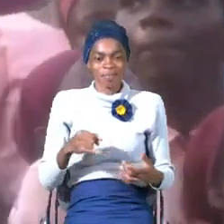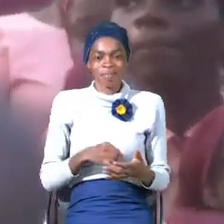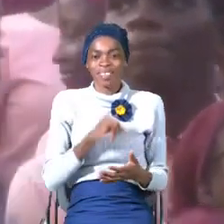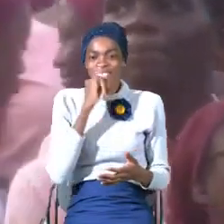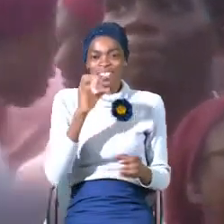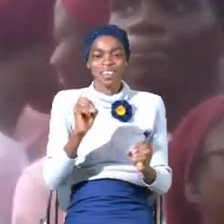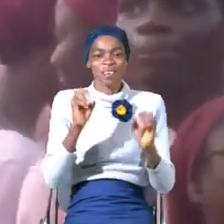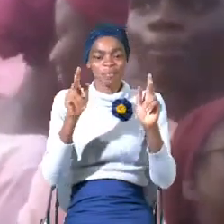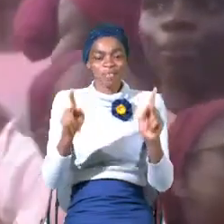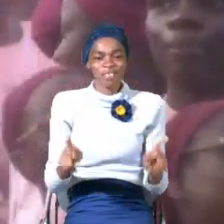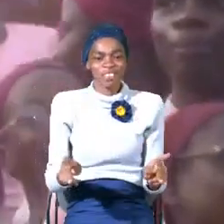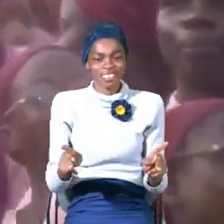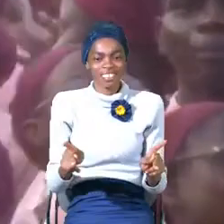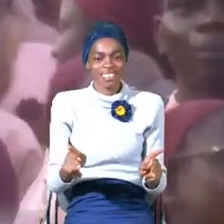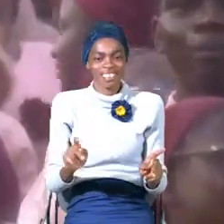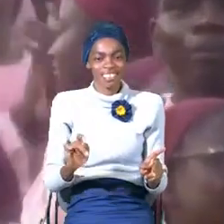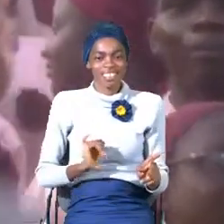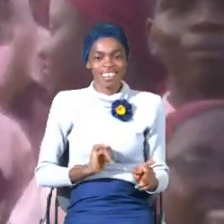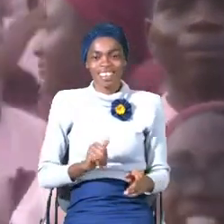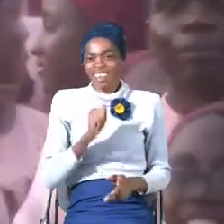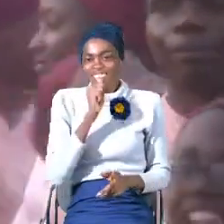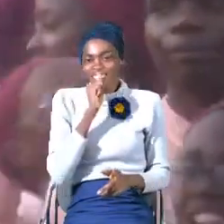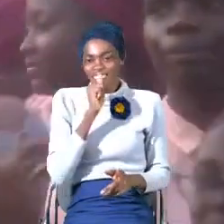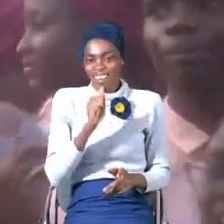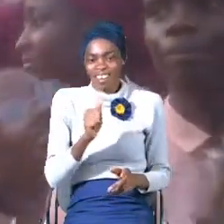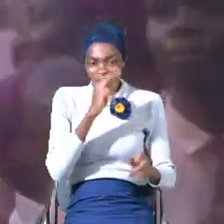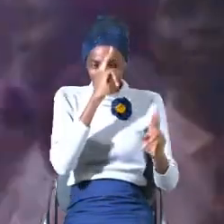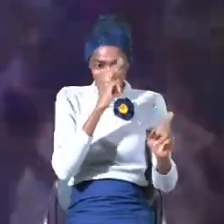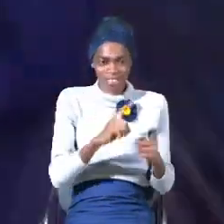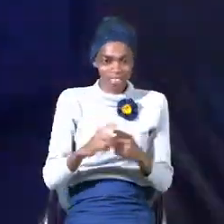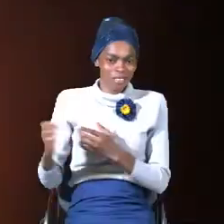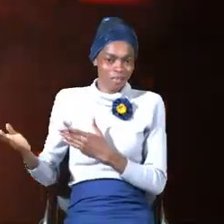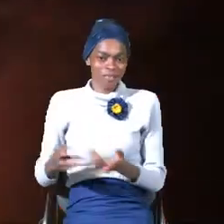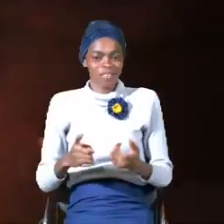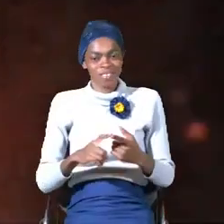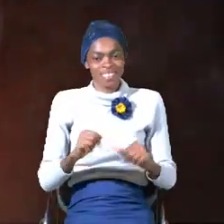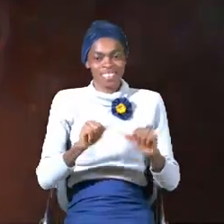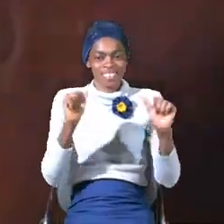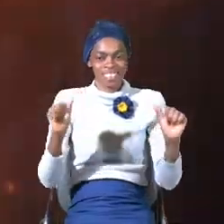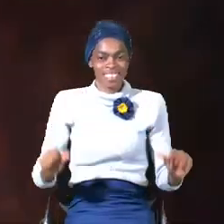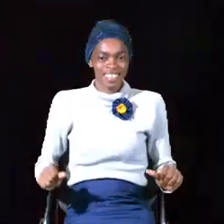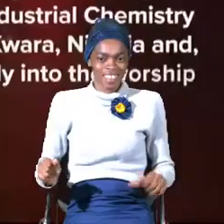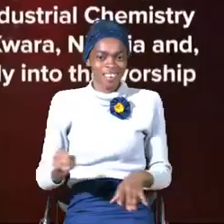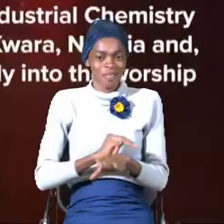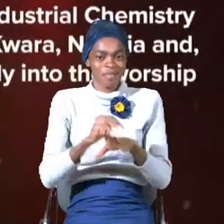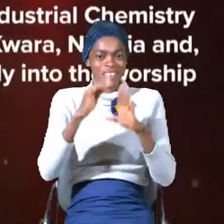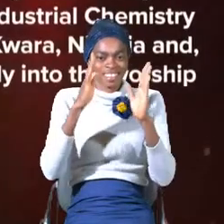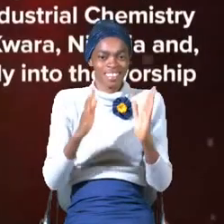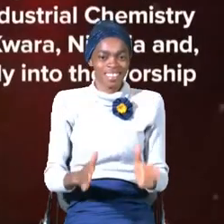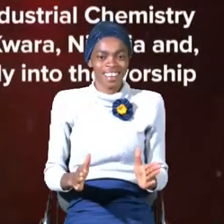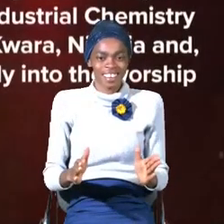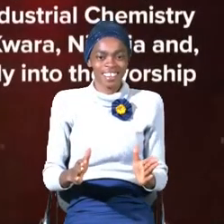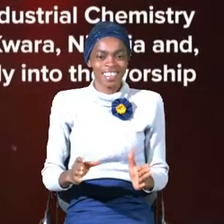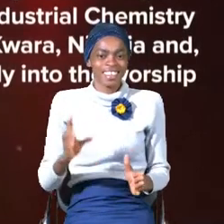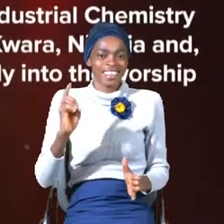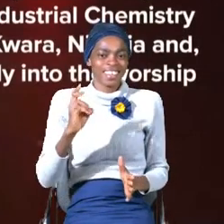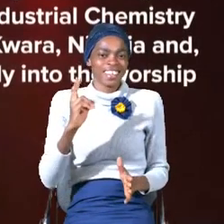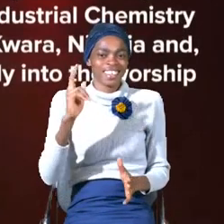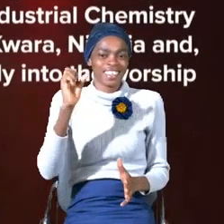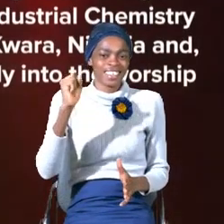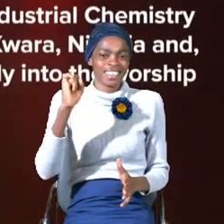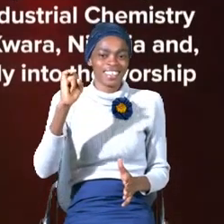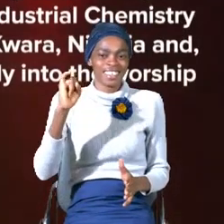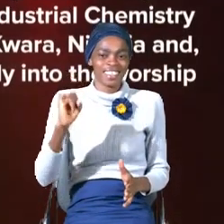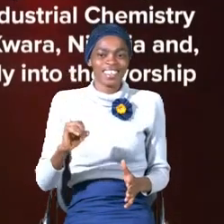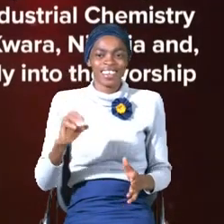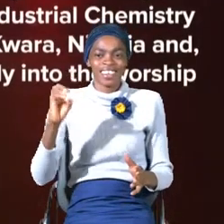privilege. I am honored to bring to the stage Minister Dunsin